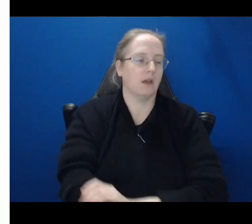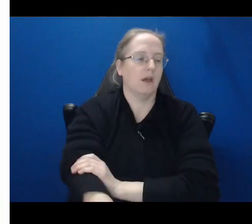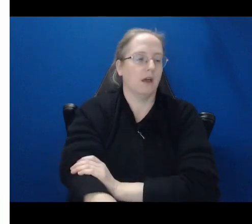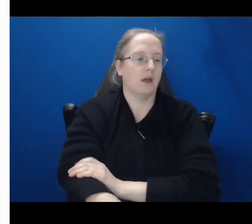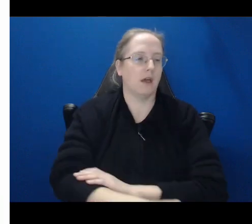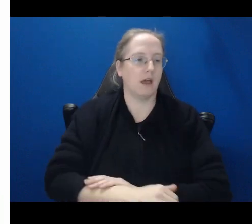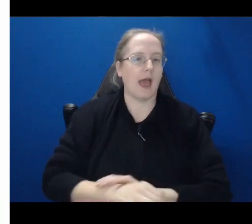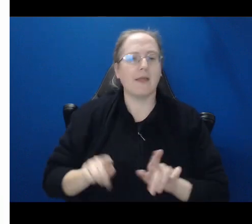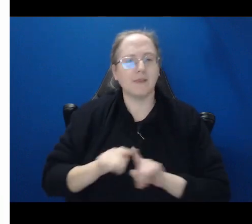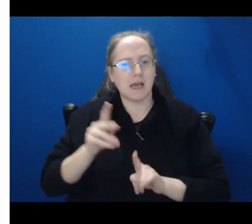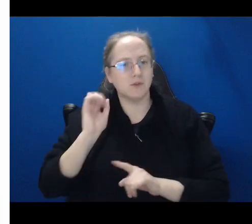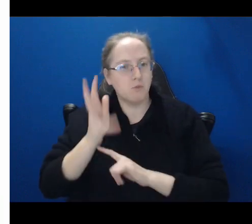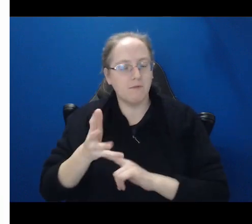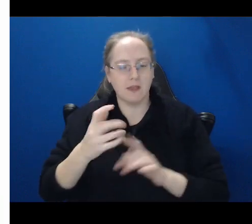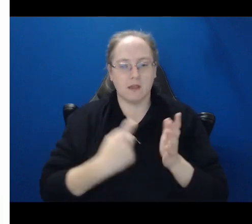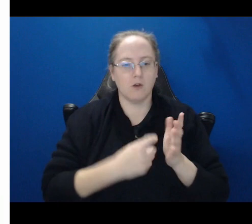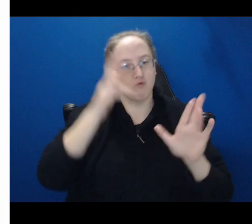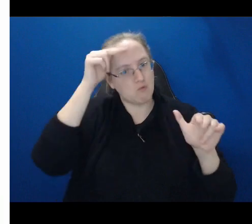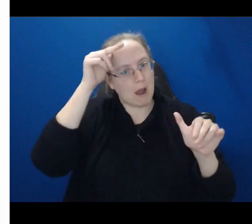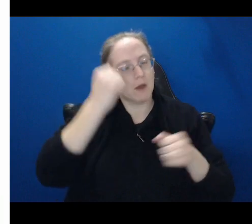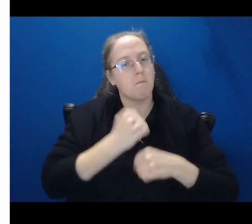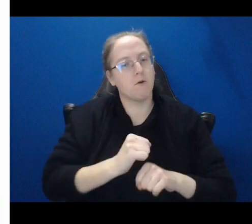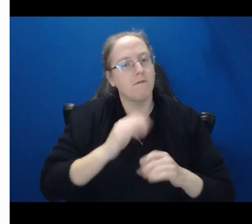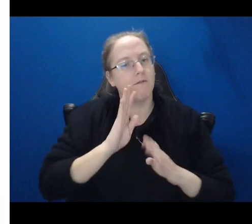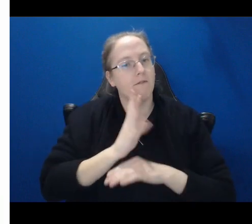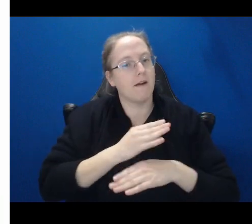rabbit-proof fence, basically they're running their,